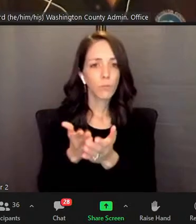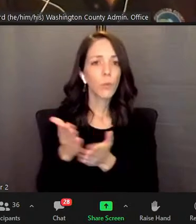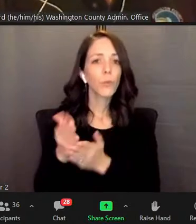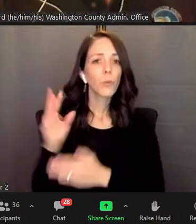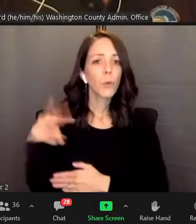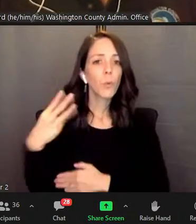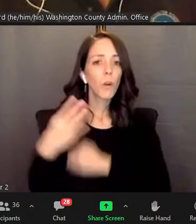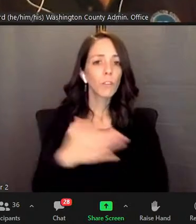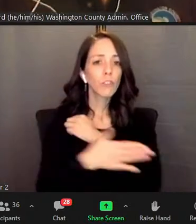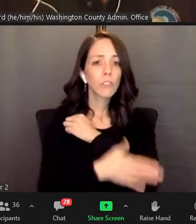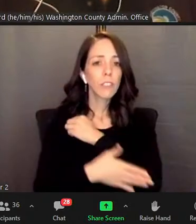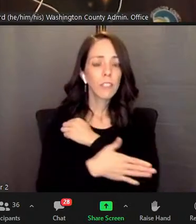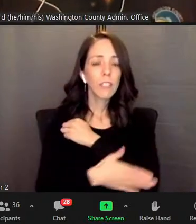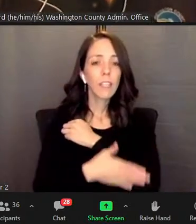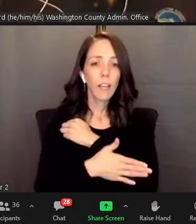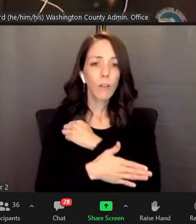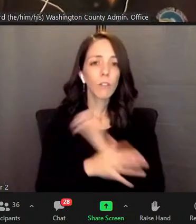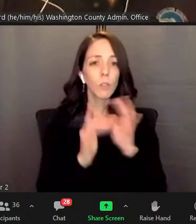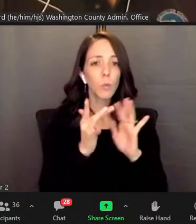website,